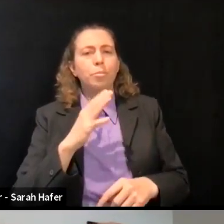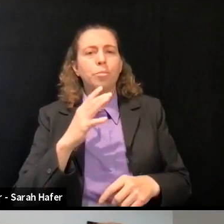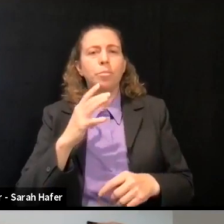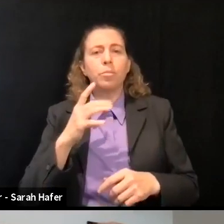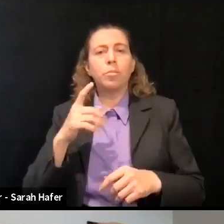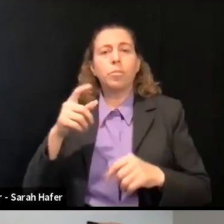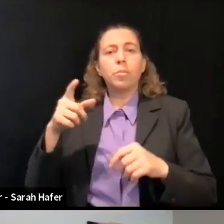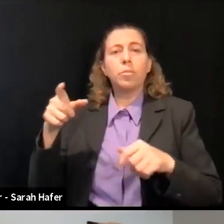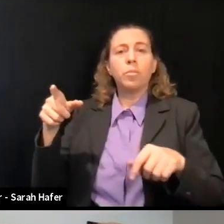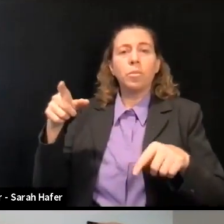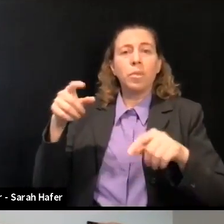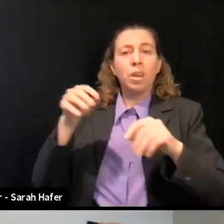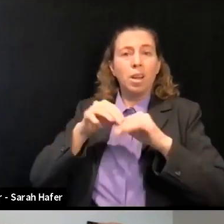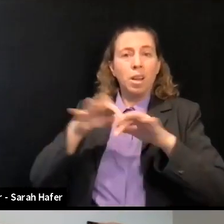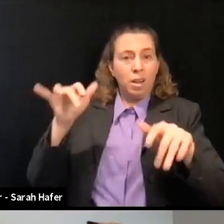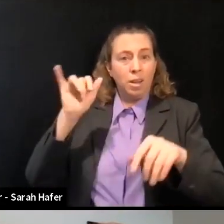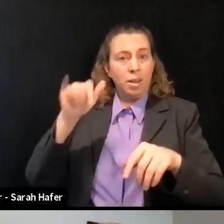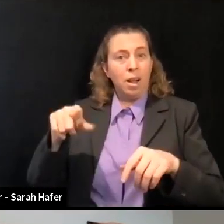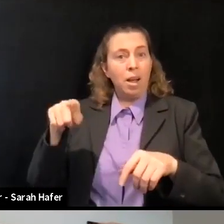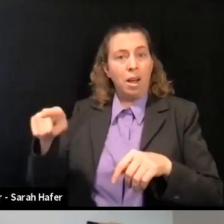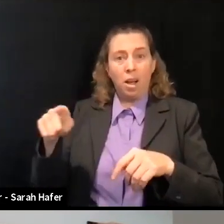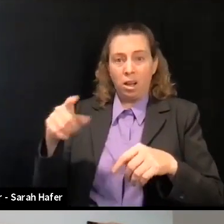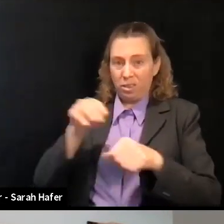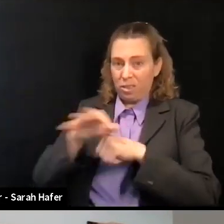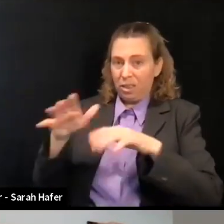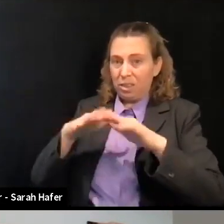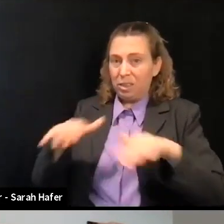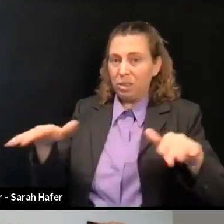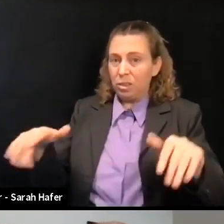and exhausted like most of us adults?